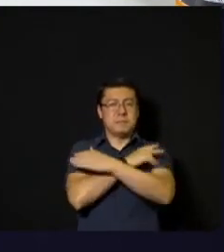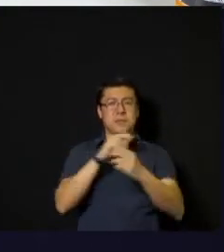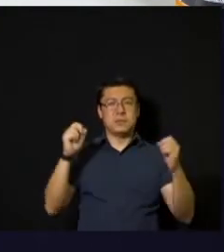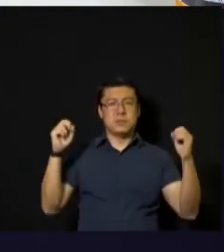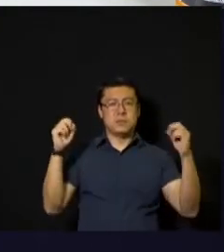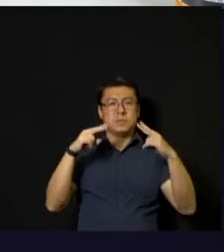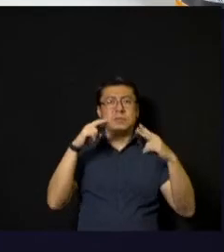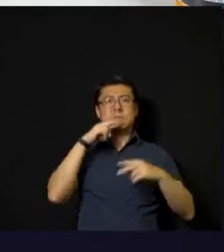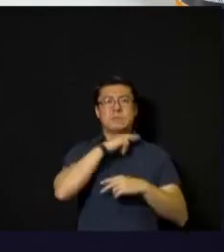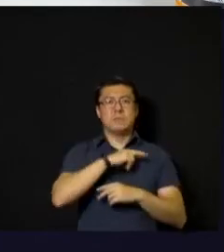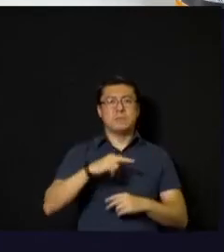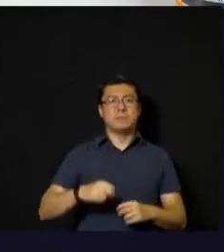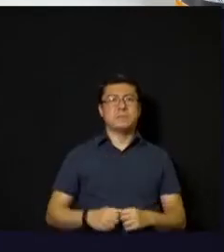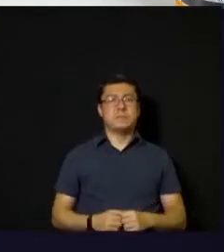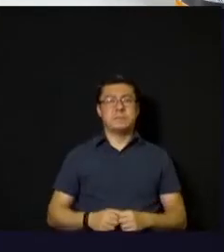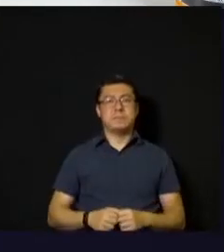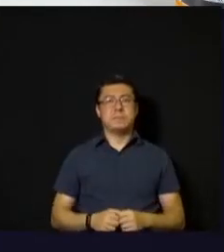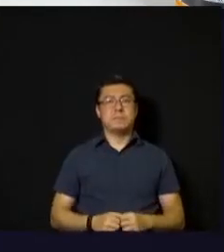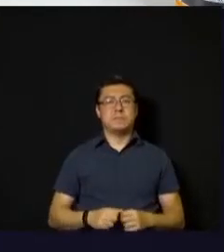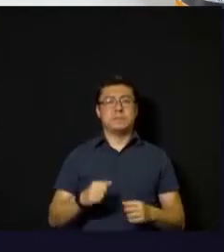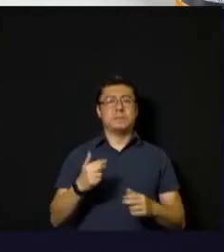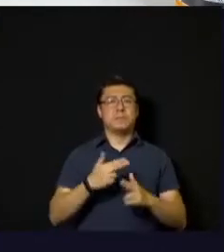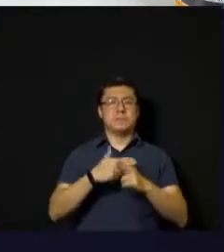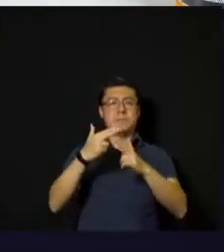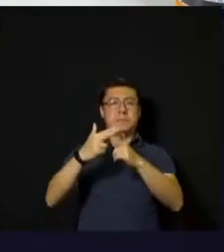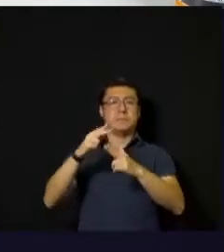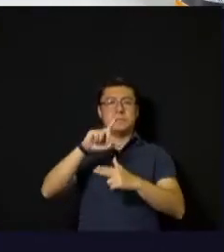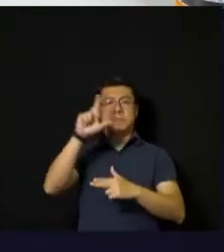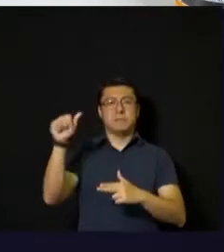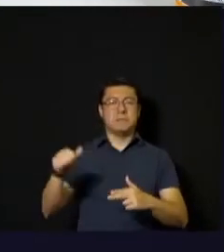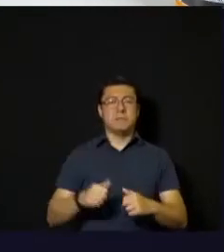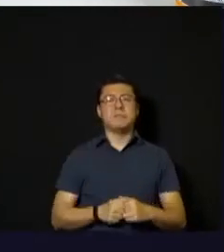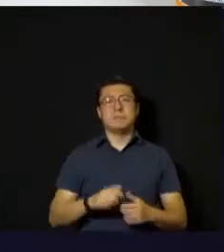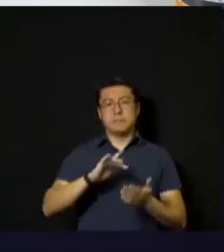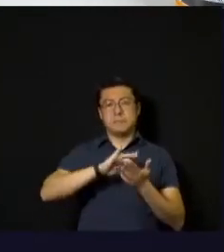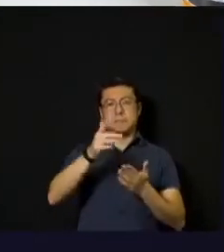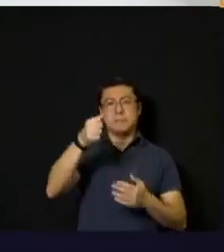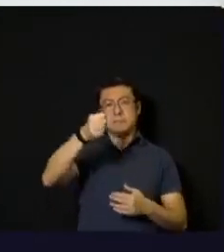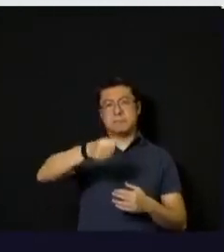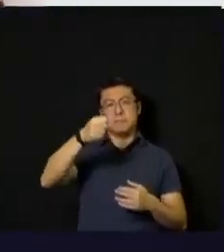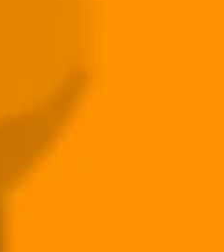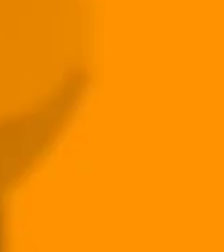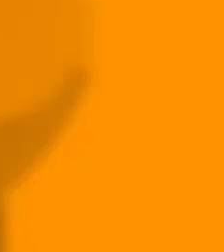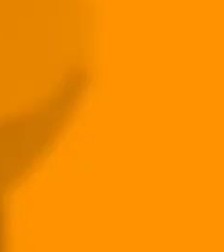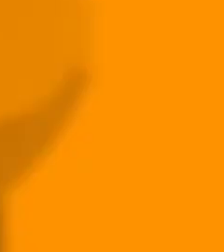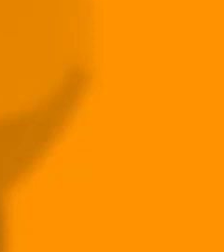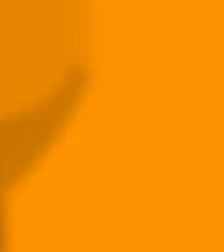and we'll see you soon. Hasta luego. Gracias. Saludos a todos. Bien.